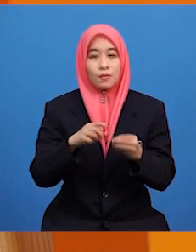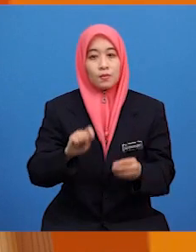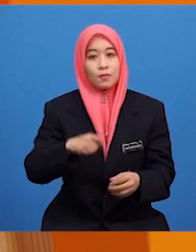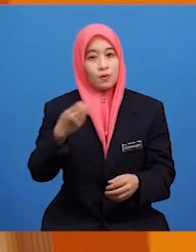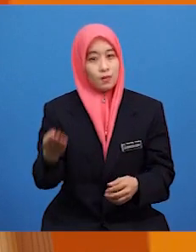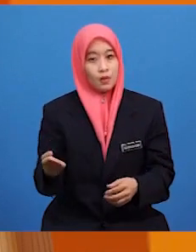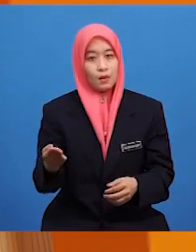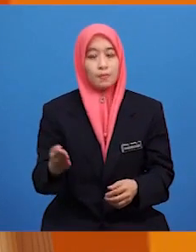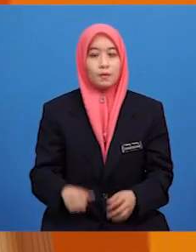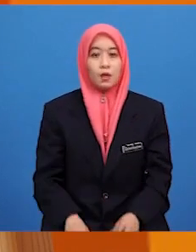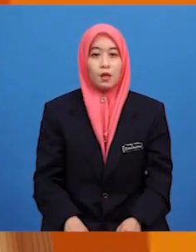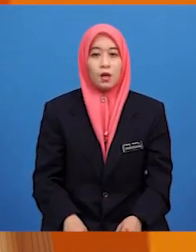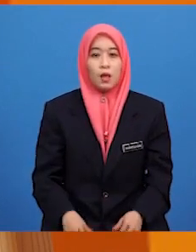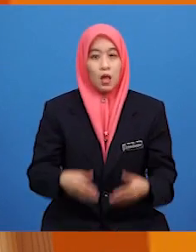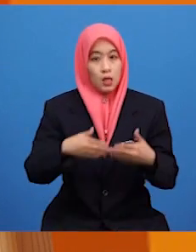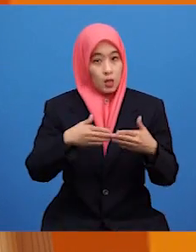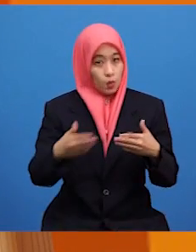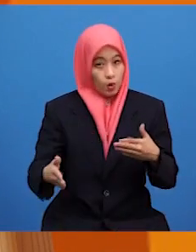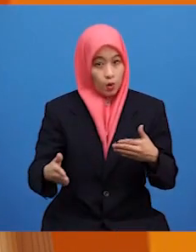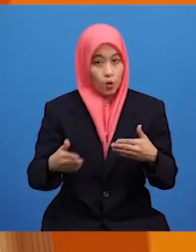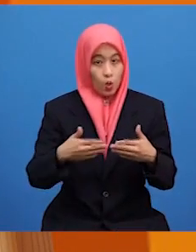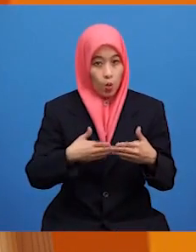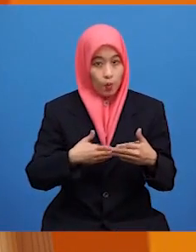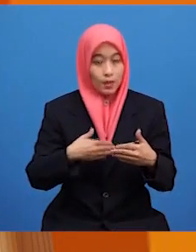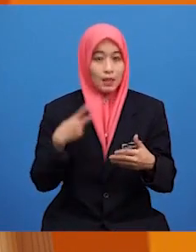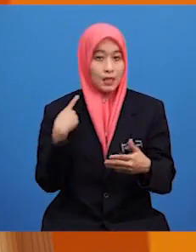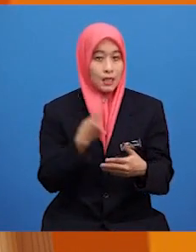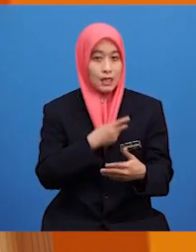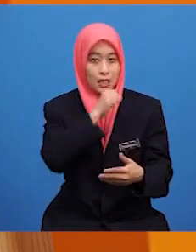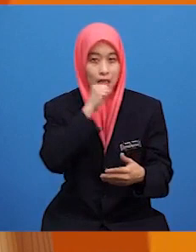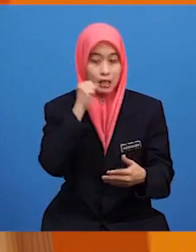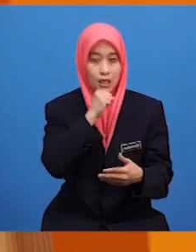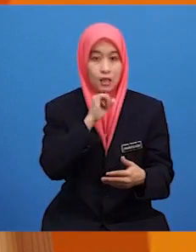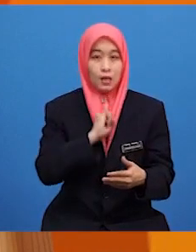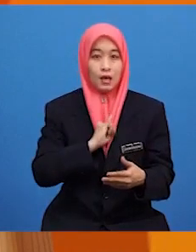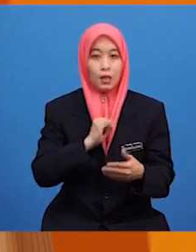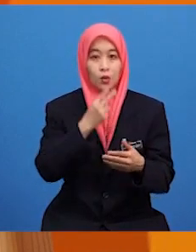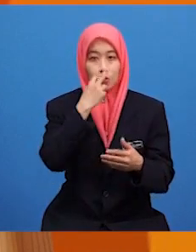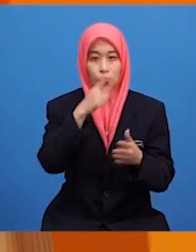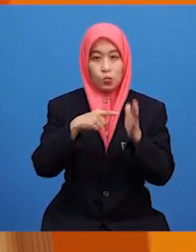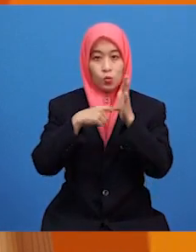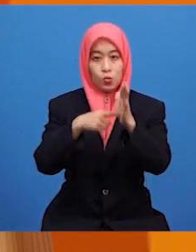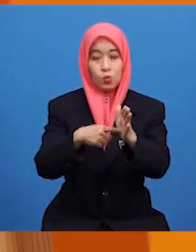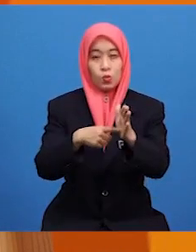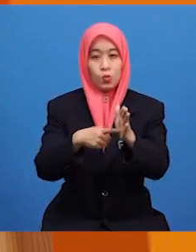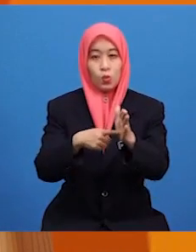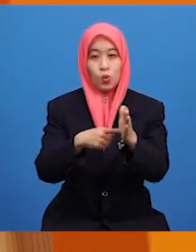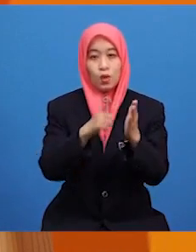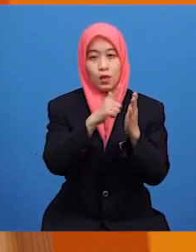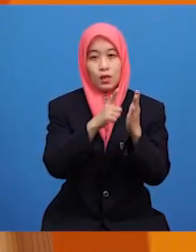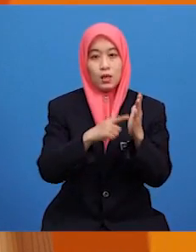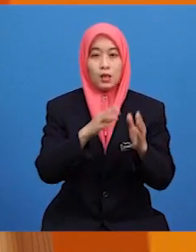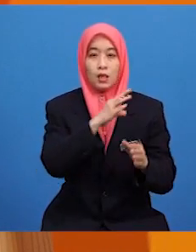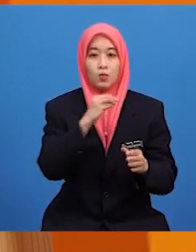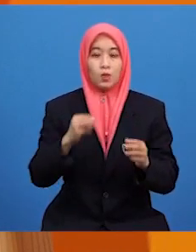start singing, I am going to teach you the lyrics and actions. Now, if you are singing, you